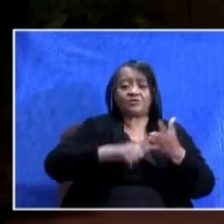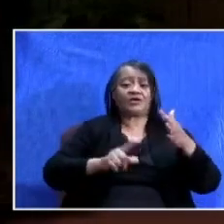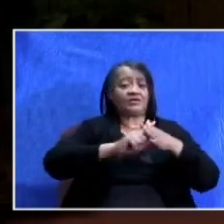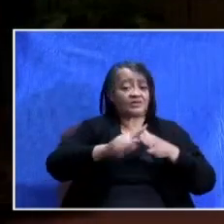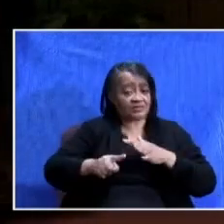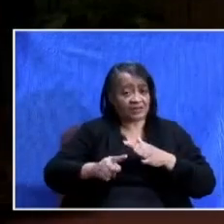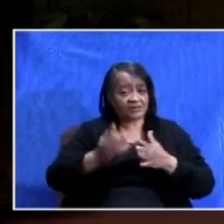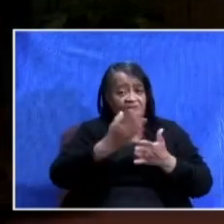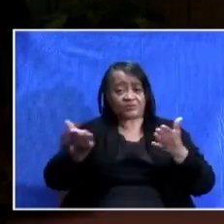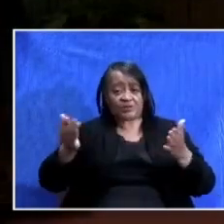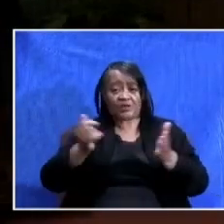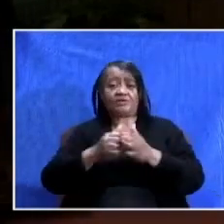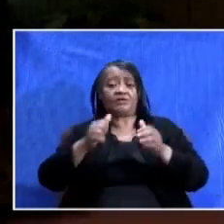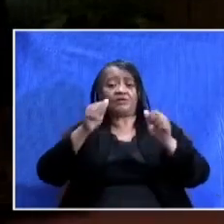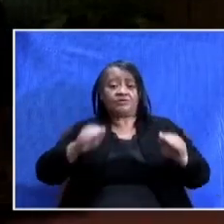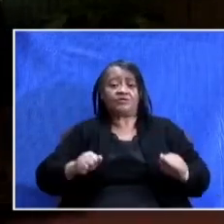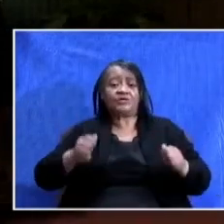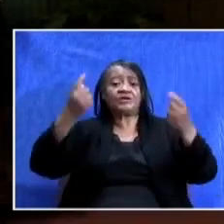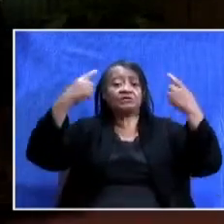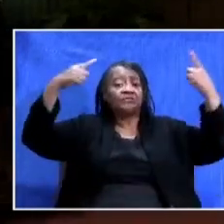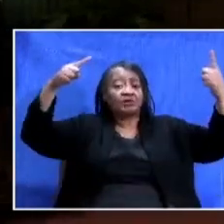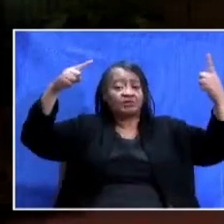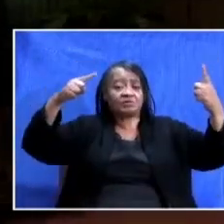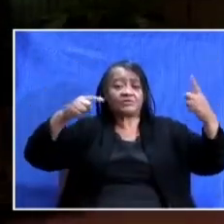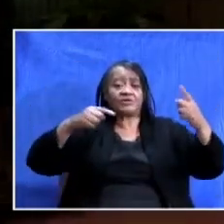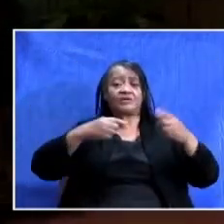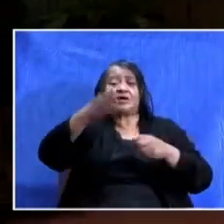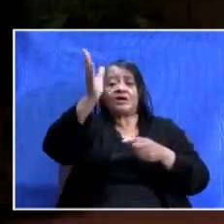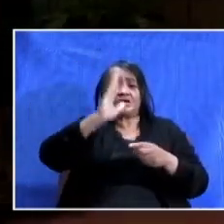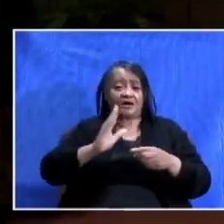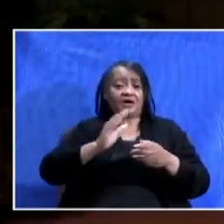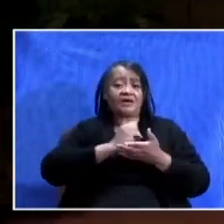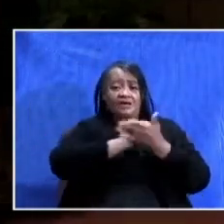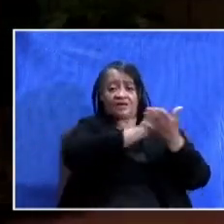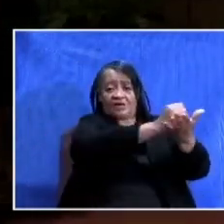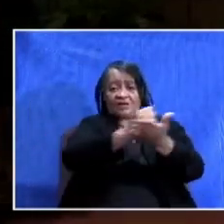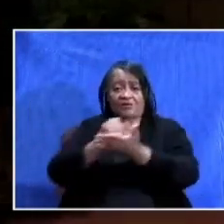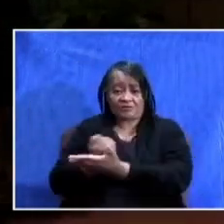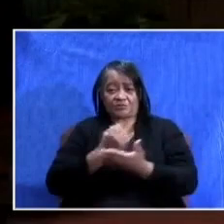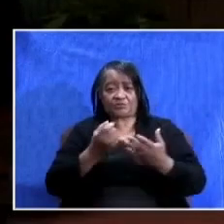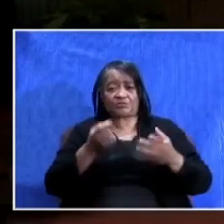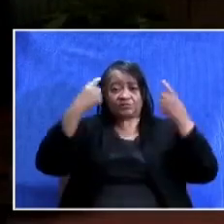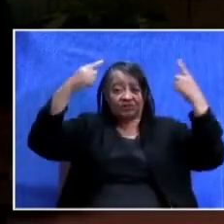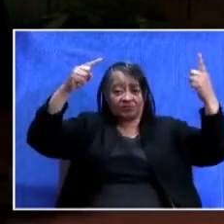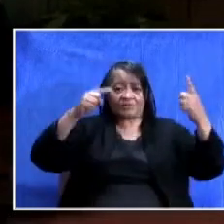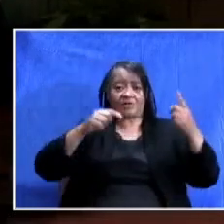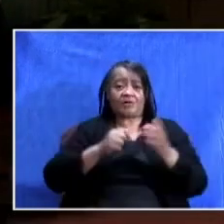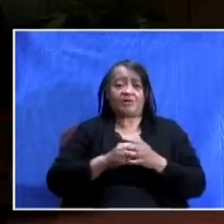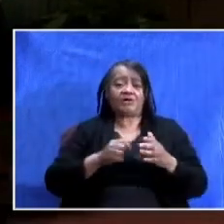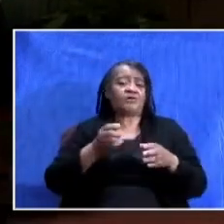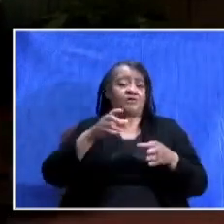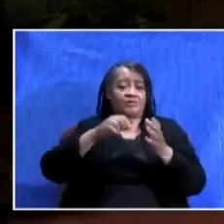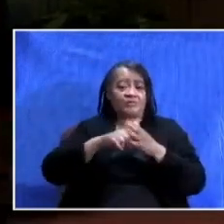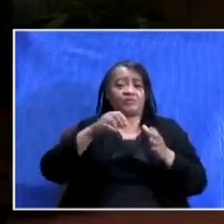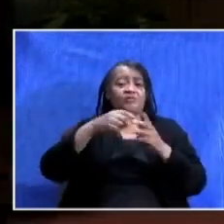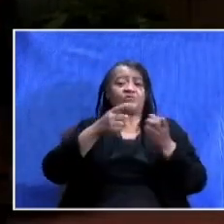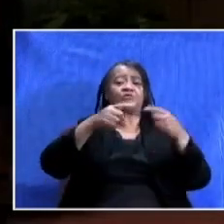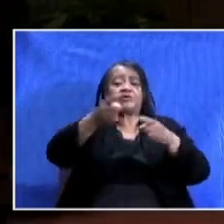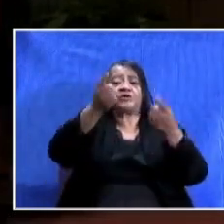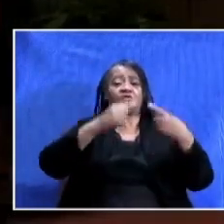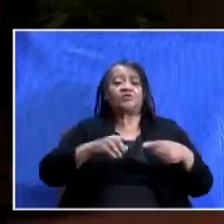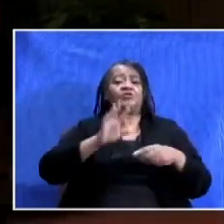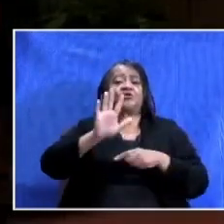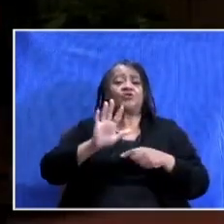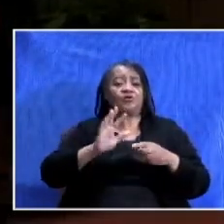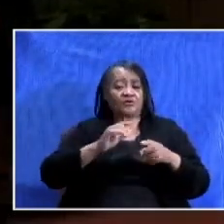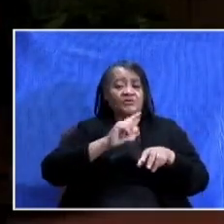around, but you can get through it and get beyond it, and God has gotten us through it. So you plan, put that down on your calendar to join us,